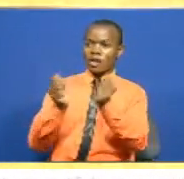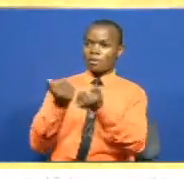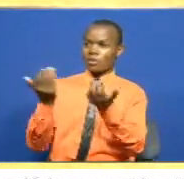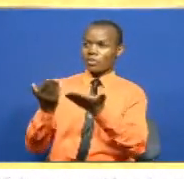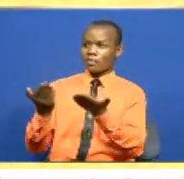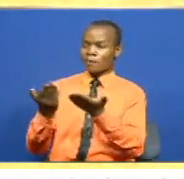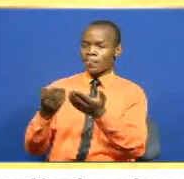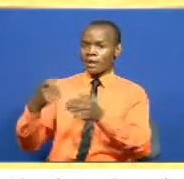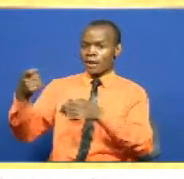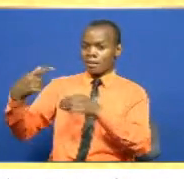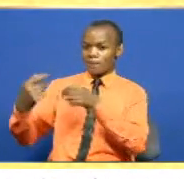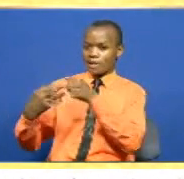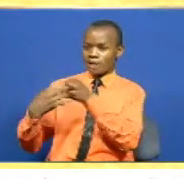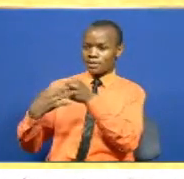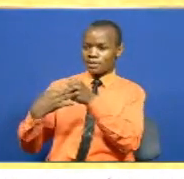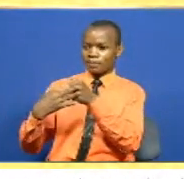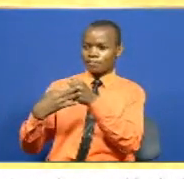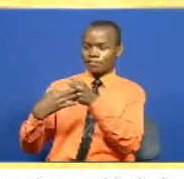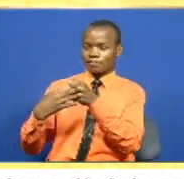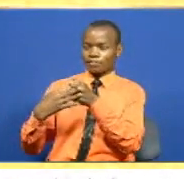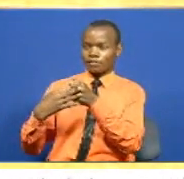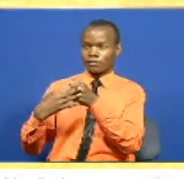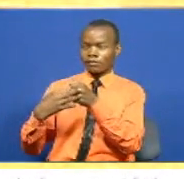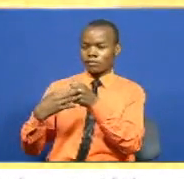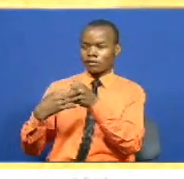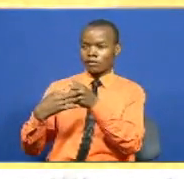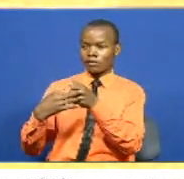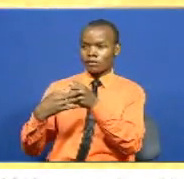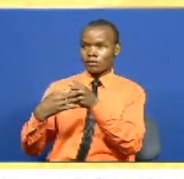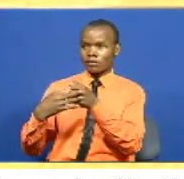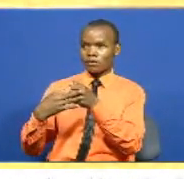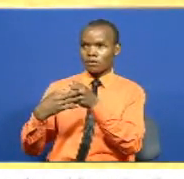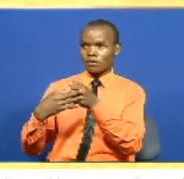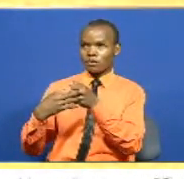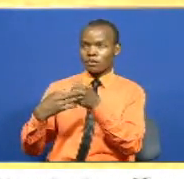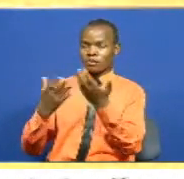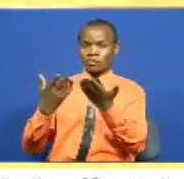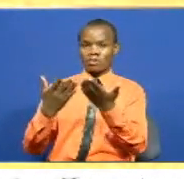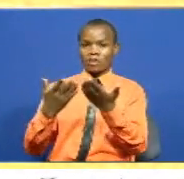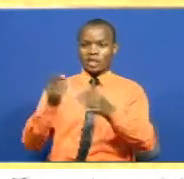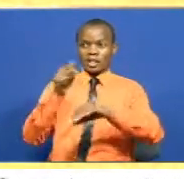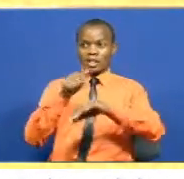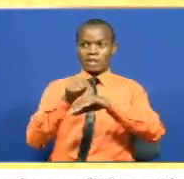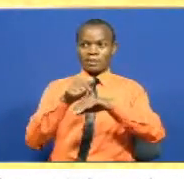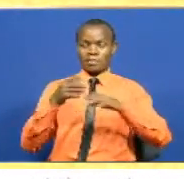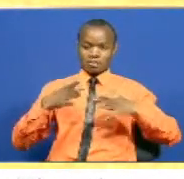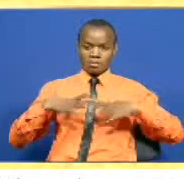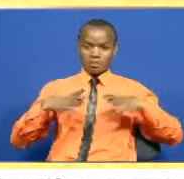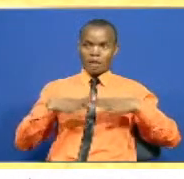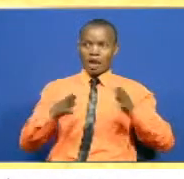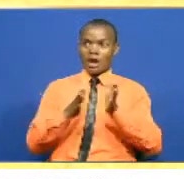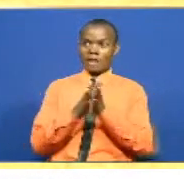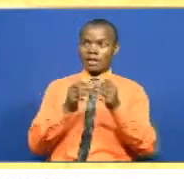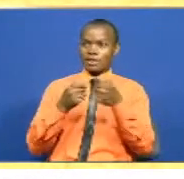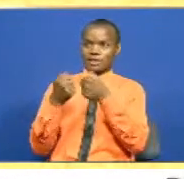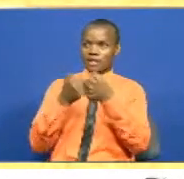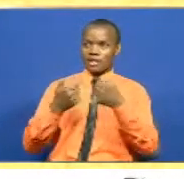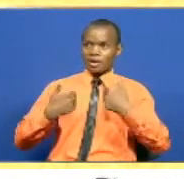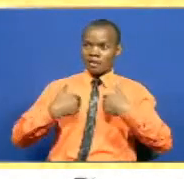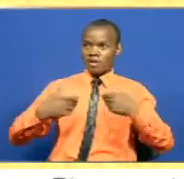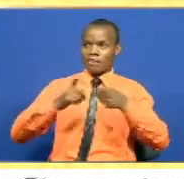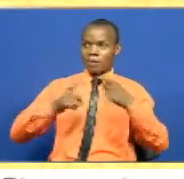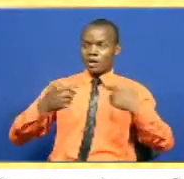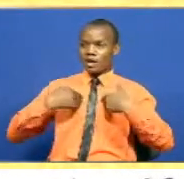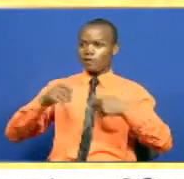So a bit from just the human muscle challenges that we usually have for the athletes, we don't have any